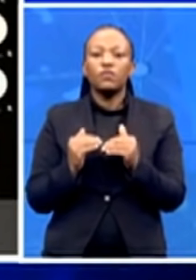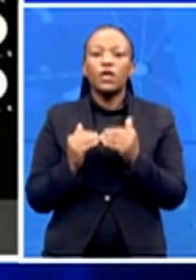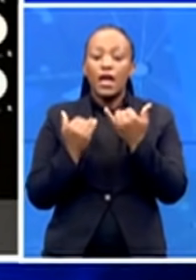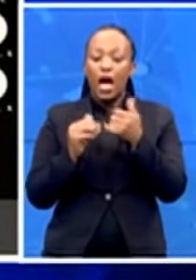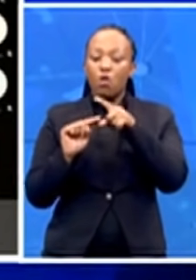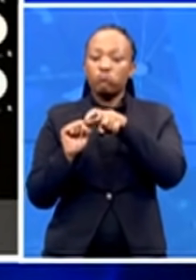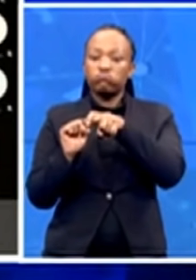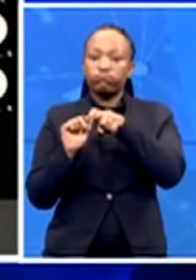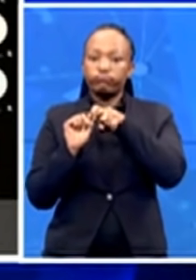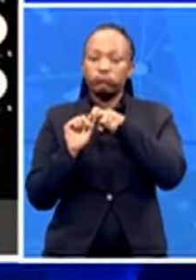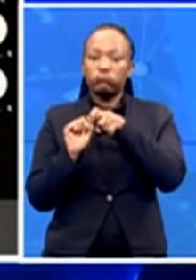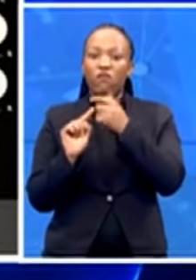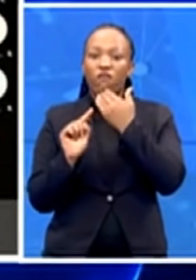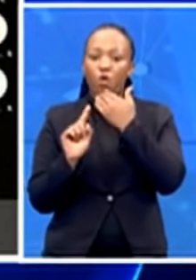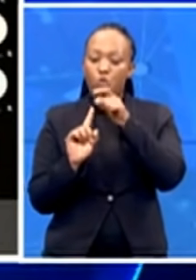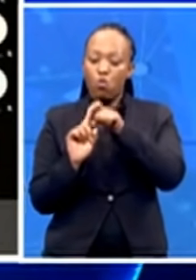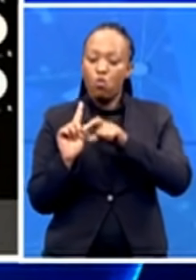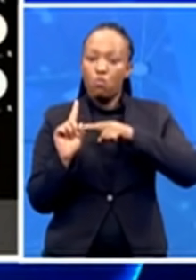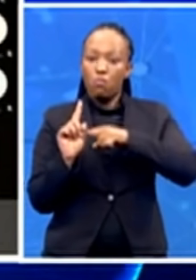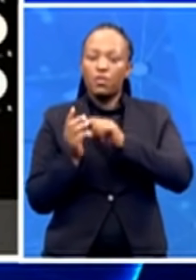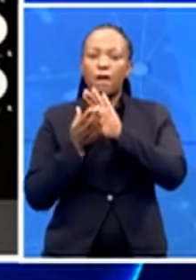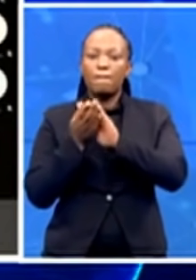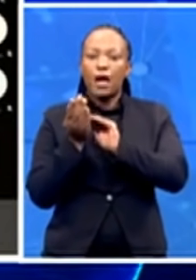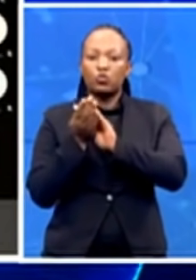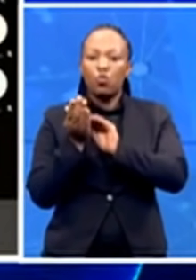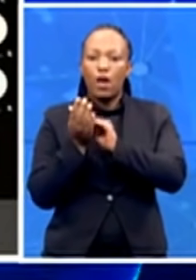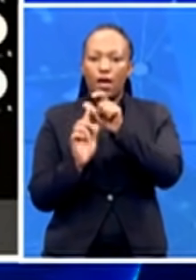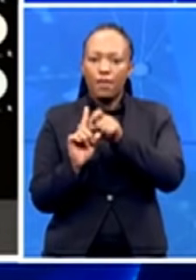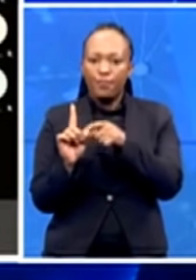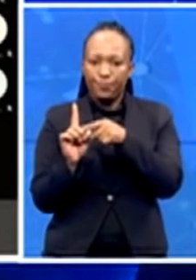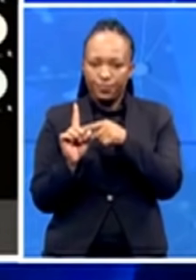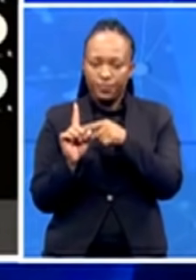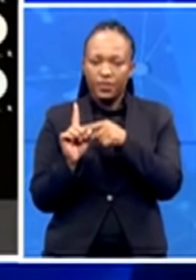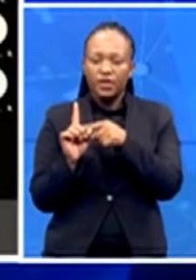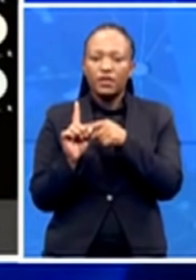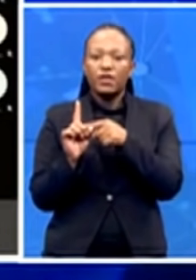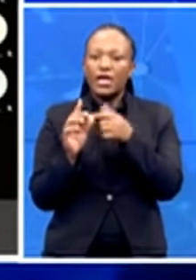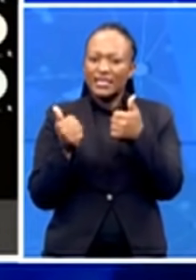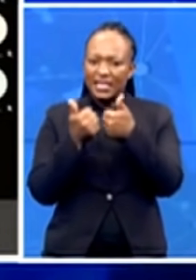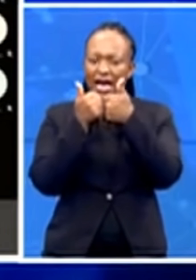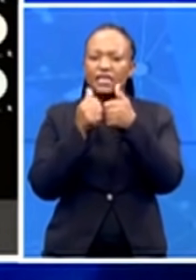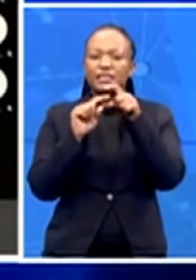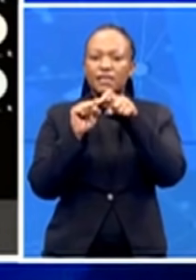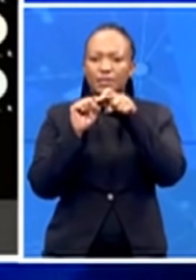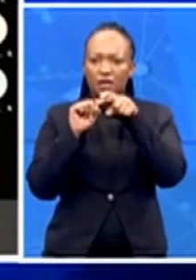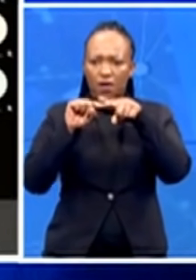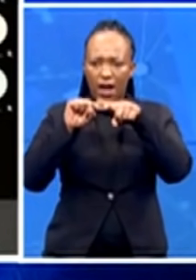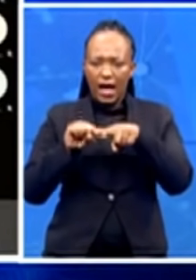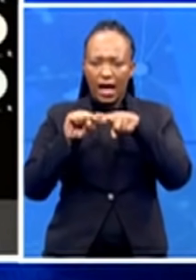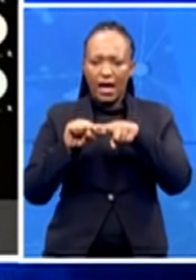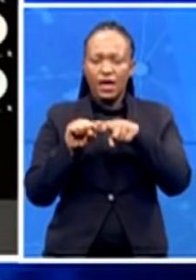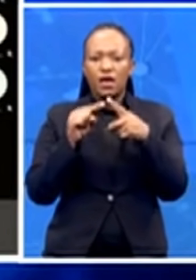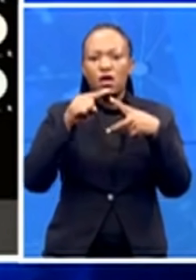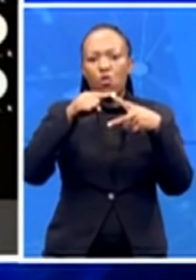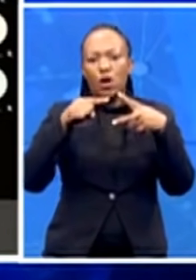And in challenging his suspension, he relies on two broad grounds. The first that